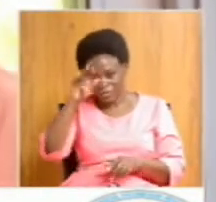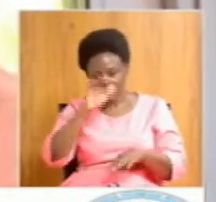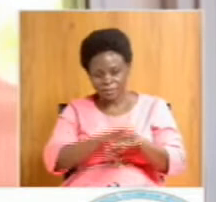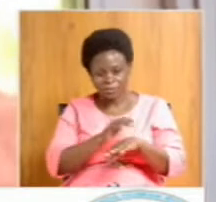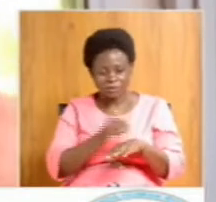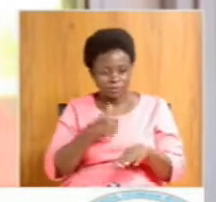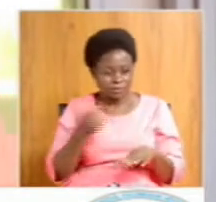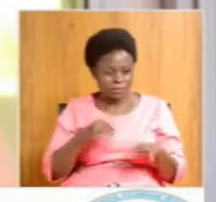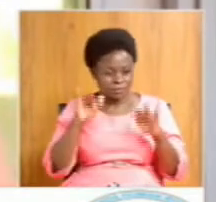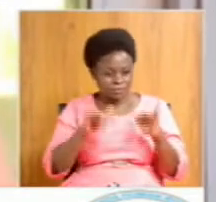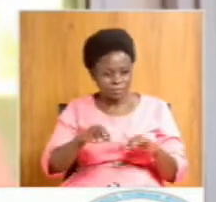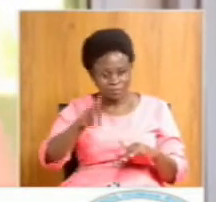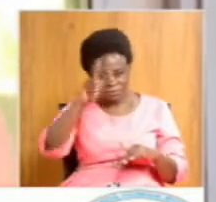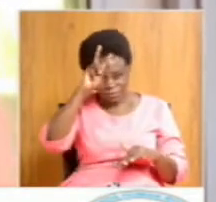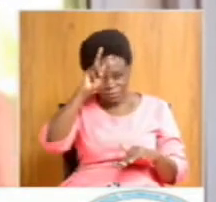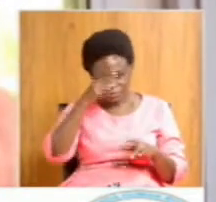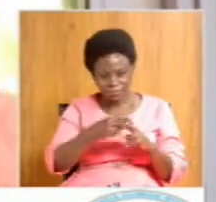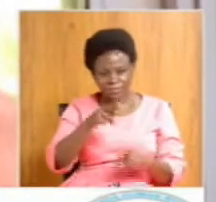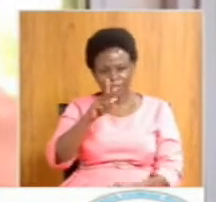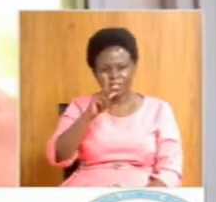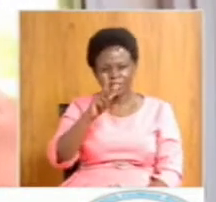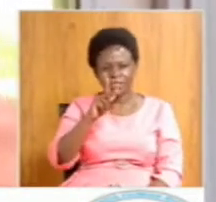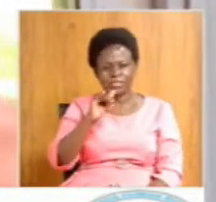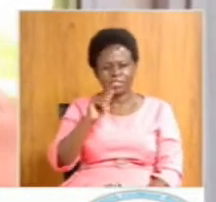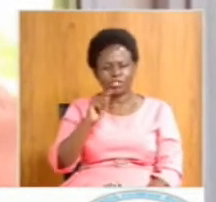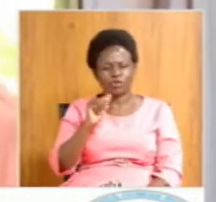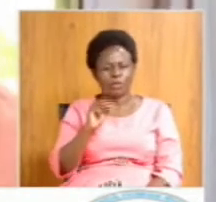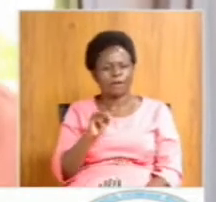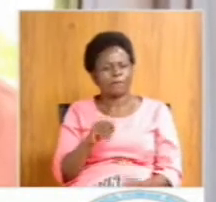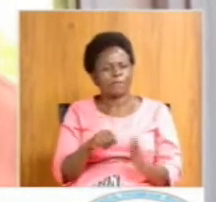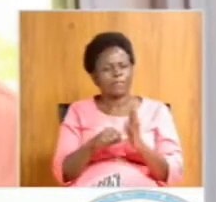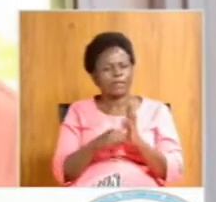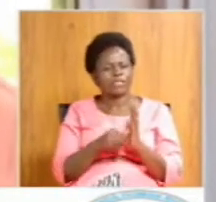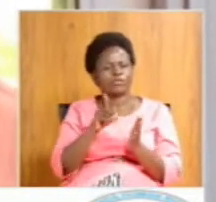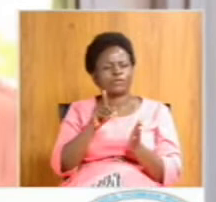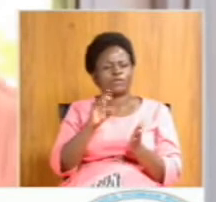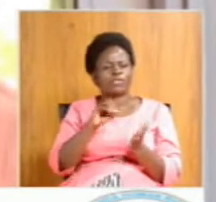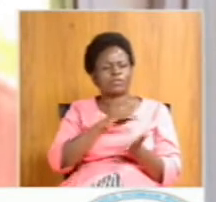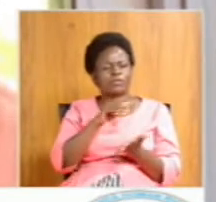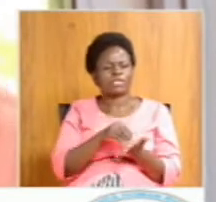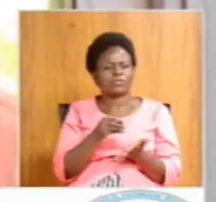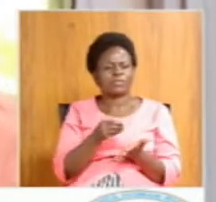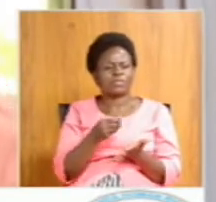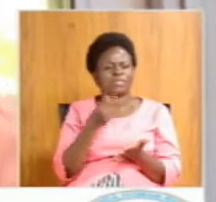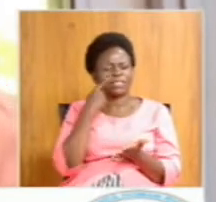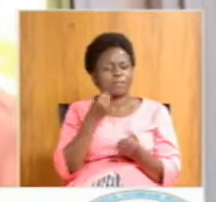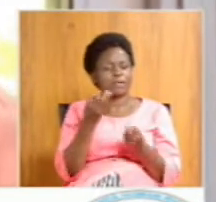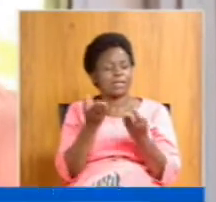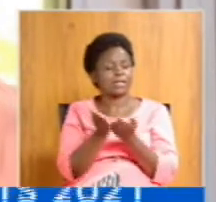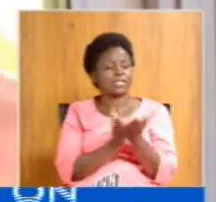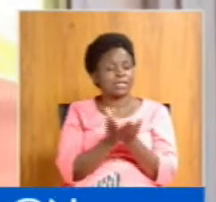Mokono, where I stay. It's village called Chituba. So I wanted to speak to the issue of decentralization of funds. You find that most of the